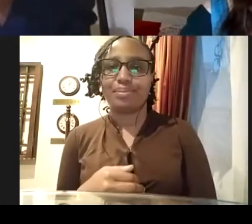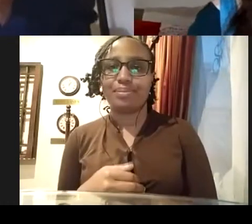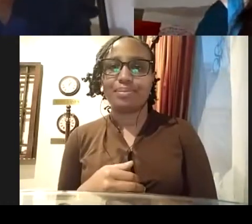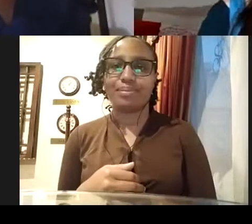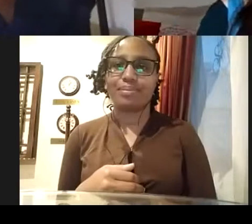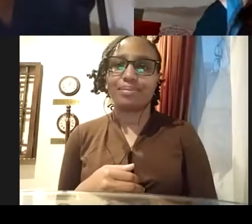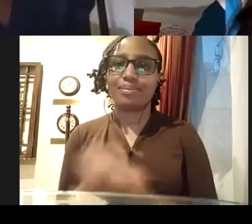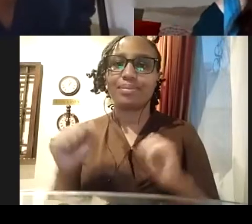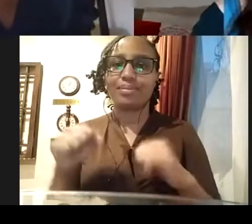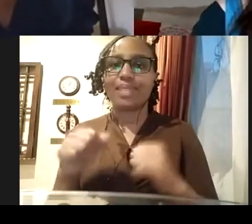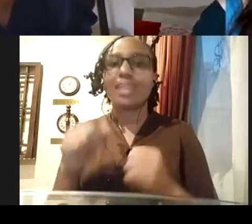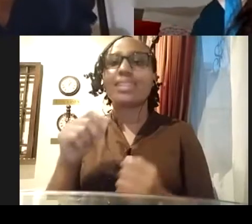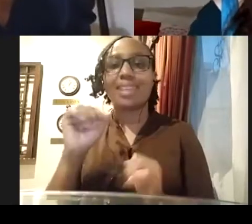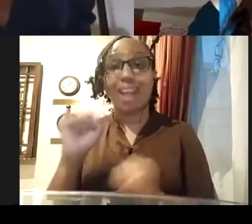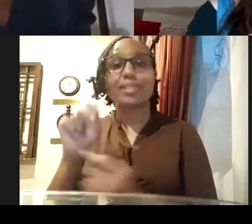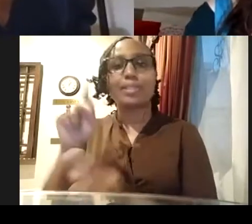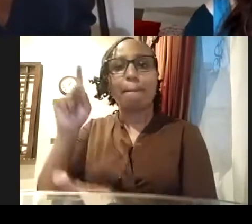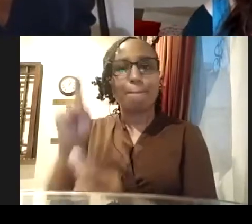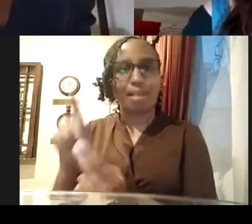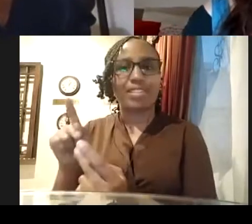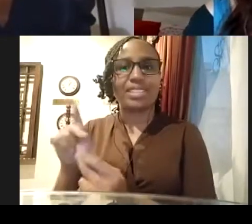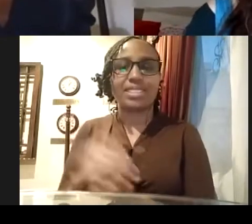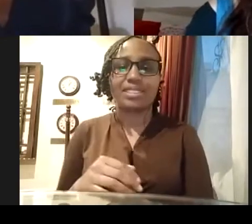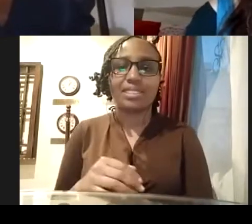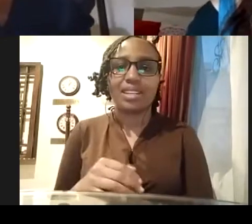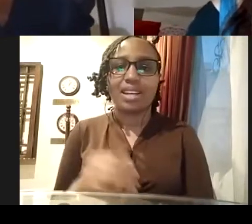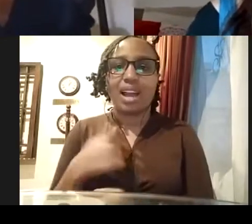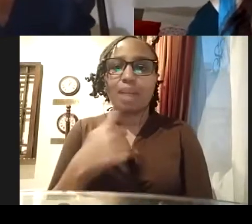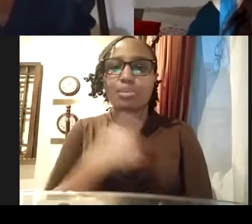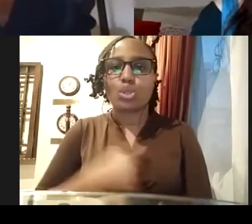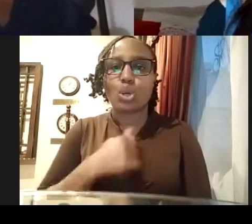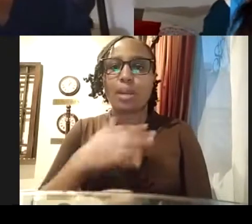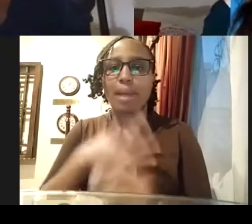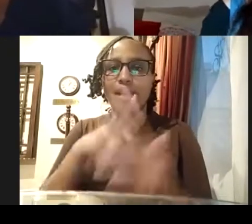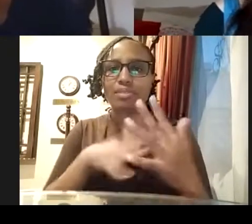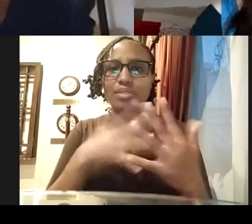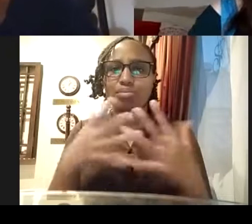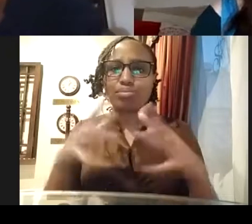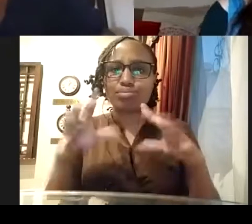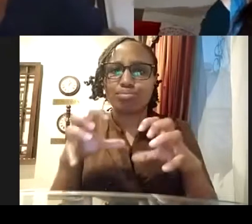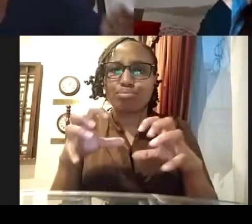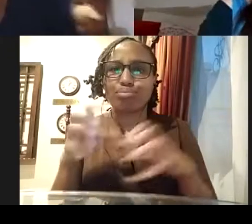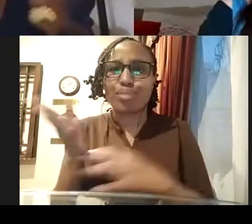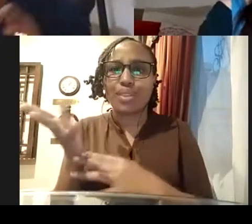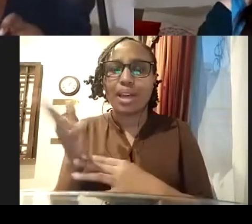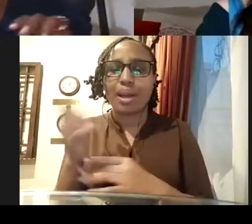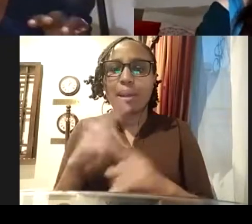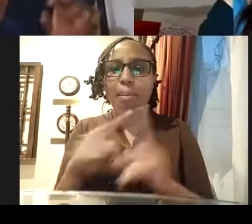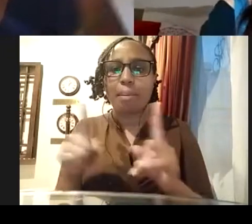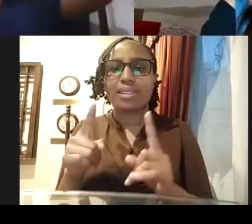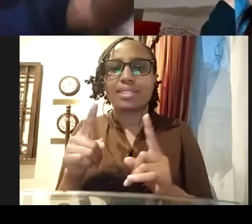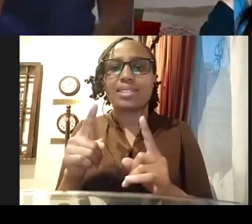Yeah, it's perfect. And I'm sorry, I think my internet froze. I missed a tiny bit there, but of what you were saying at the beginning.